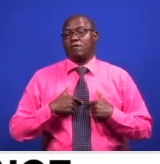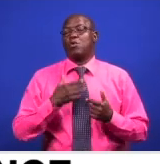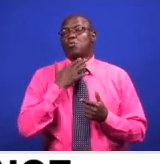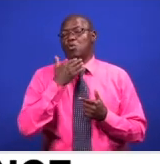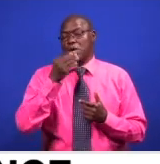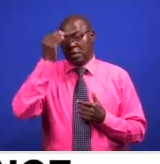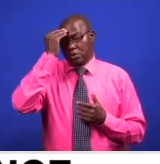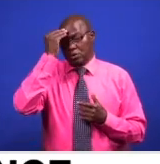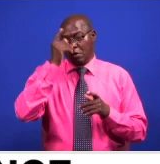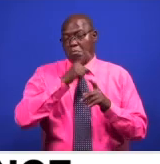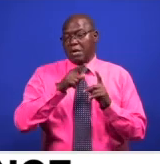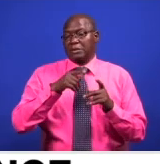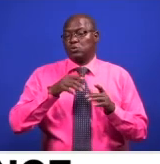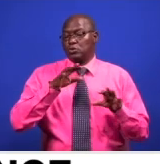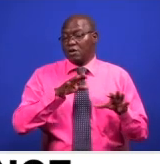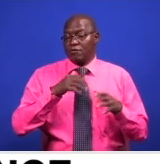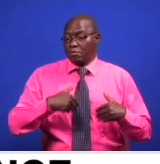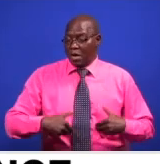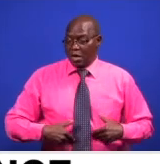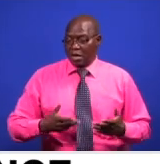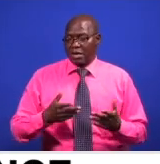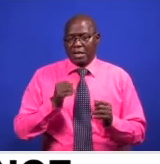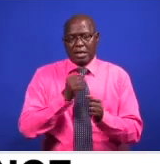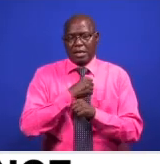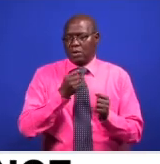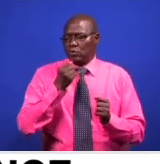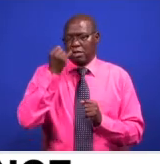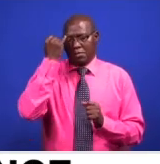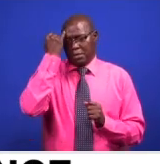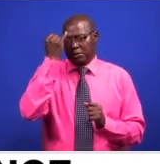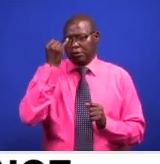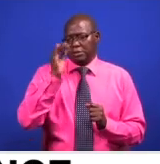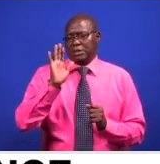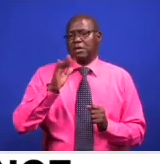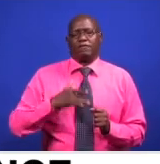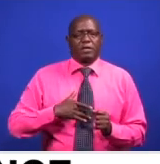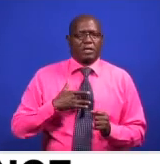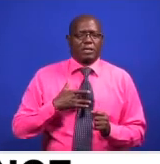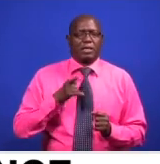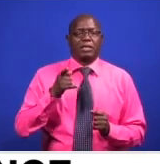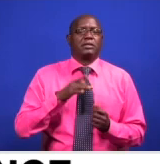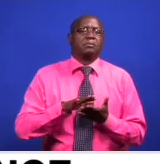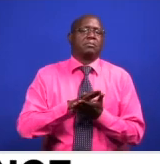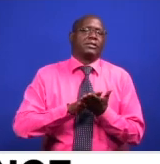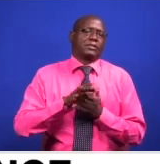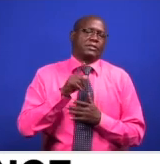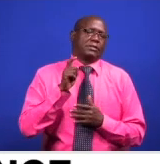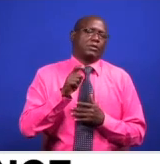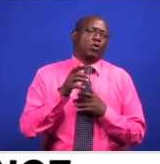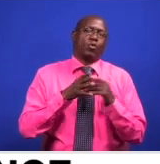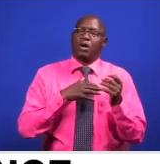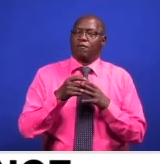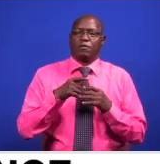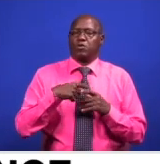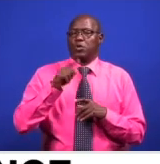you are suffering with hunger, which I cannot imagine this feeling that they're feeling, that is the basic need. And so whatever we are doing has to